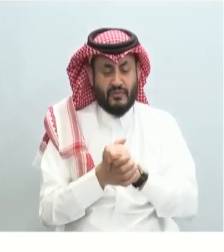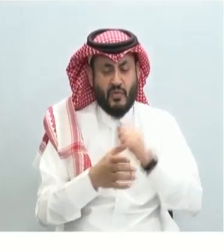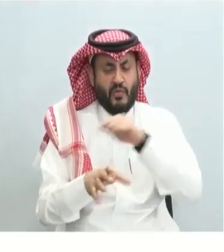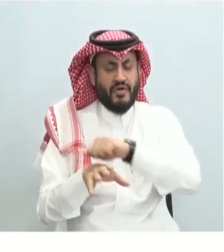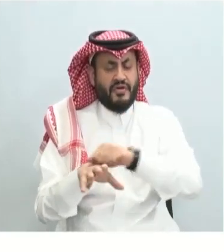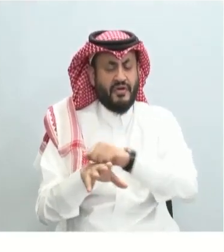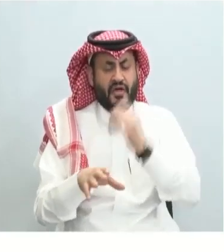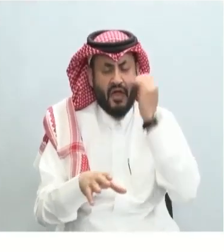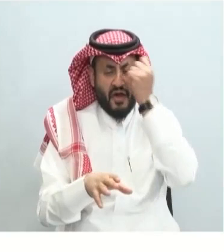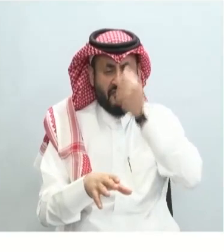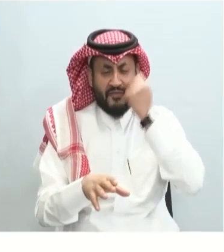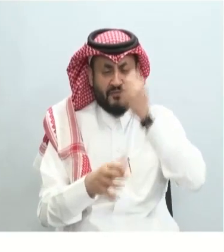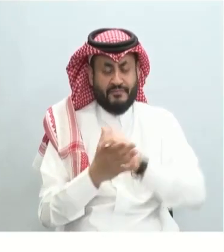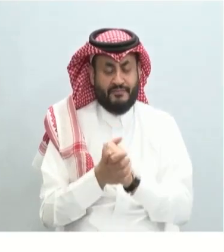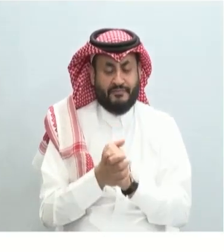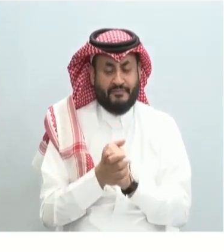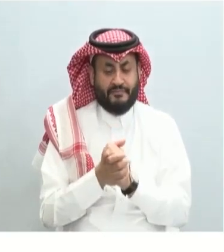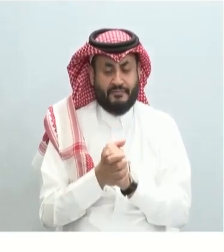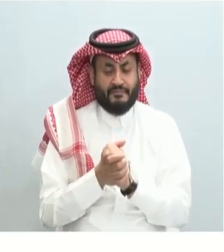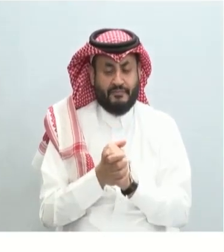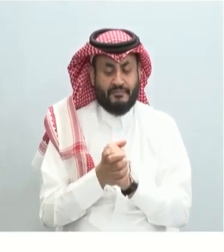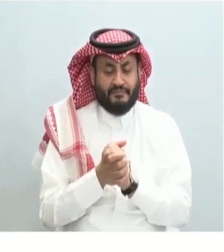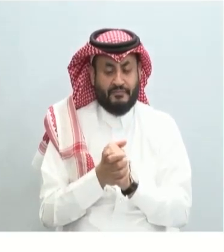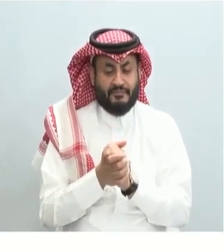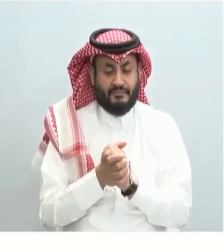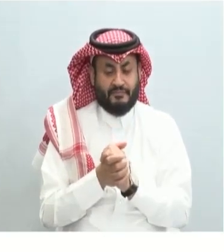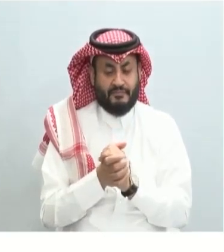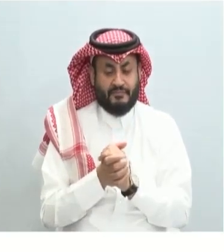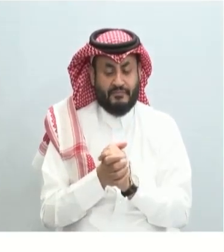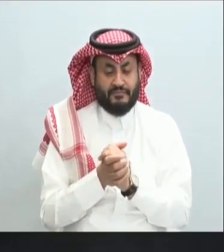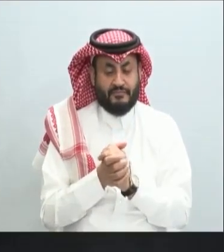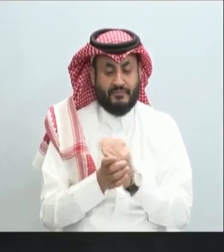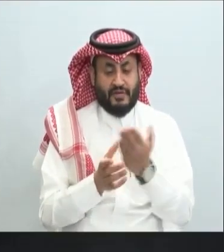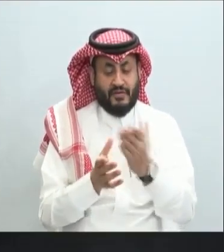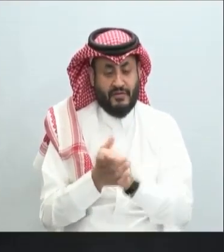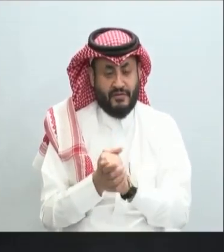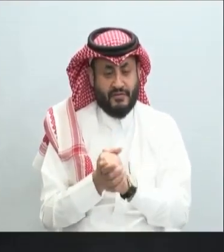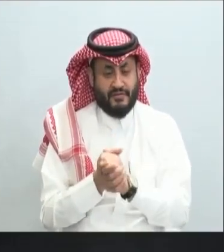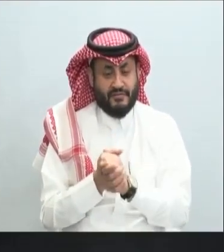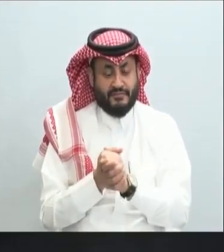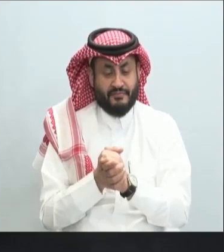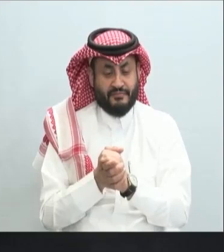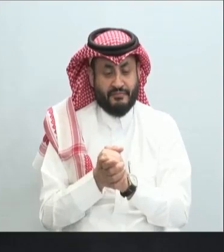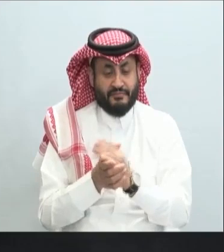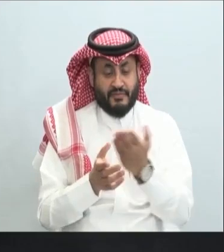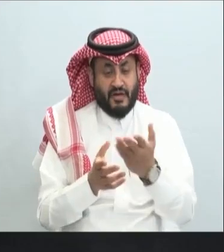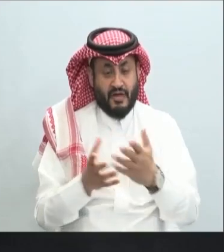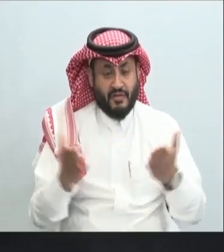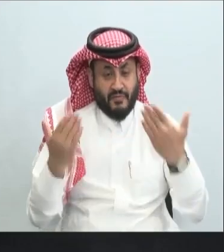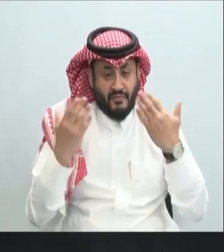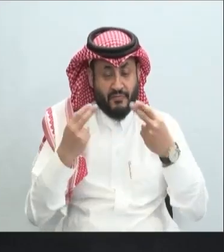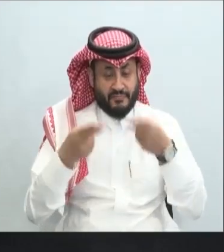is washing its face. So this is this was the weather